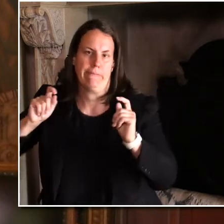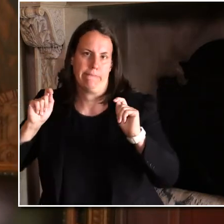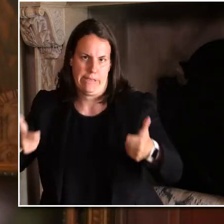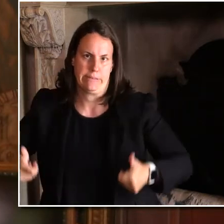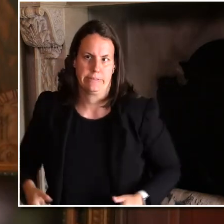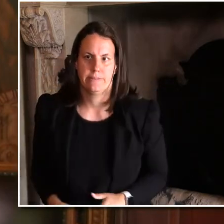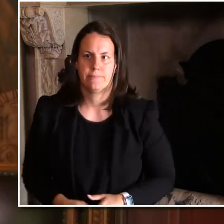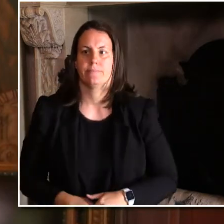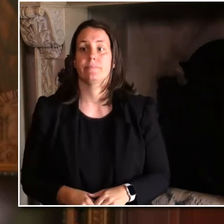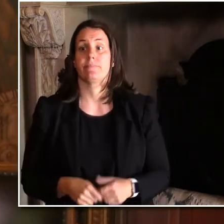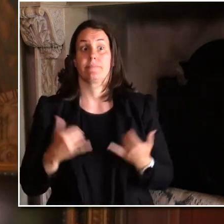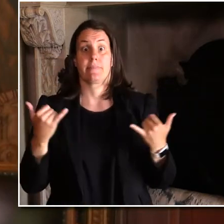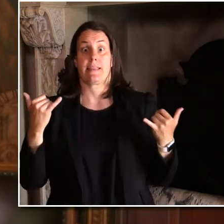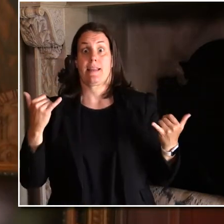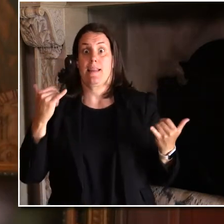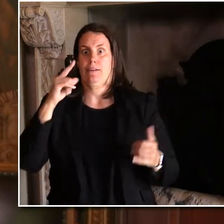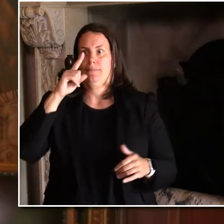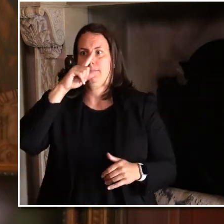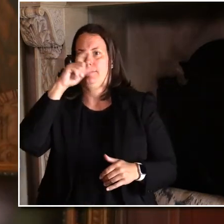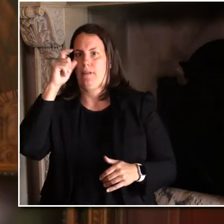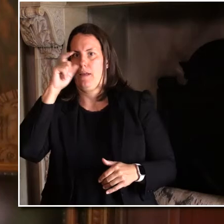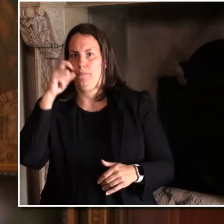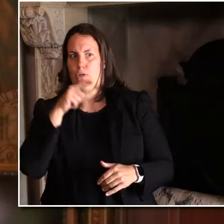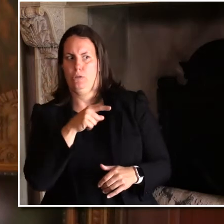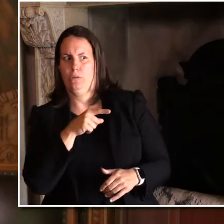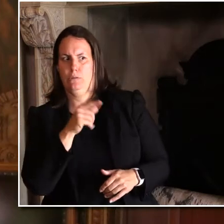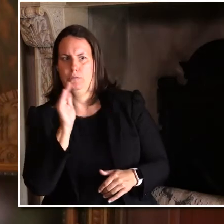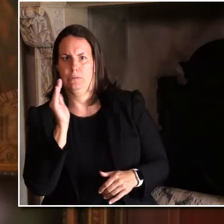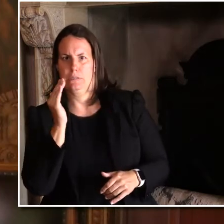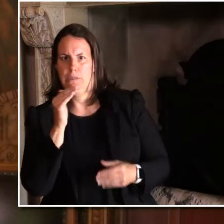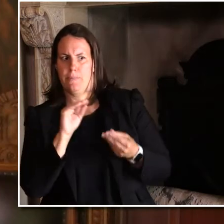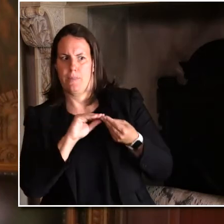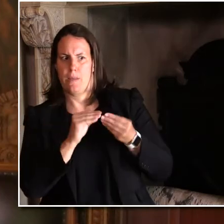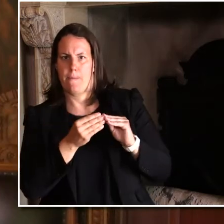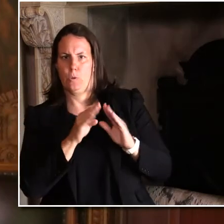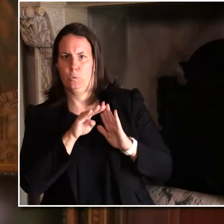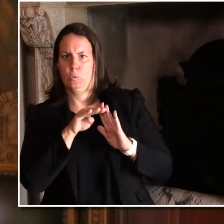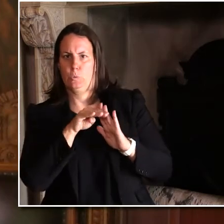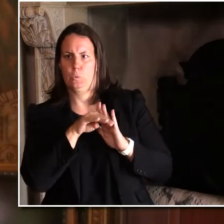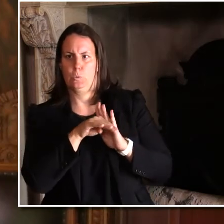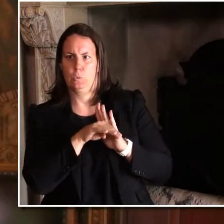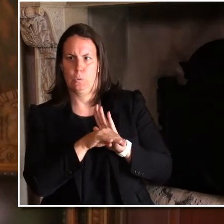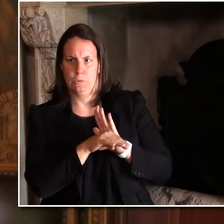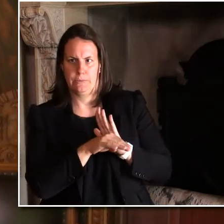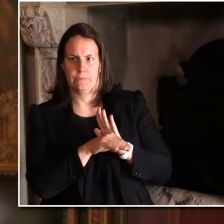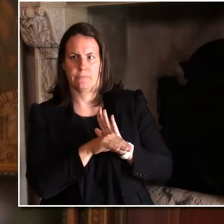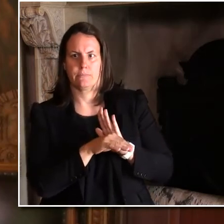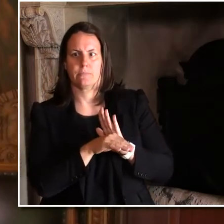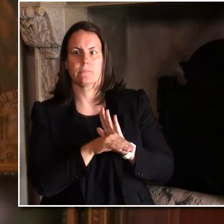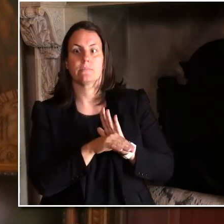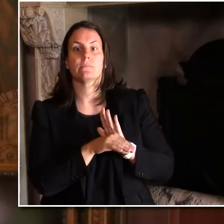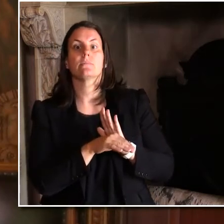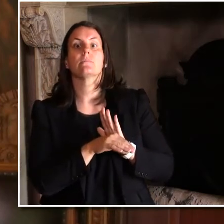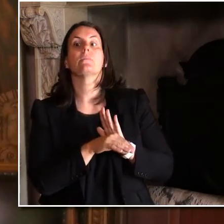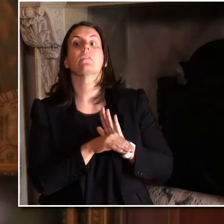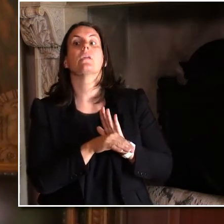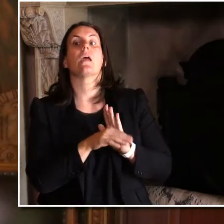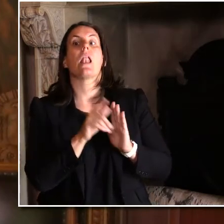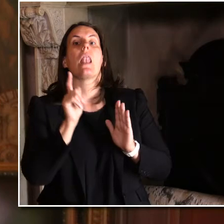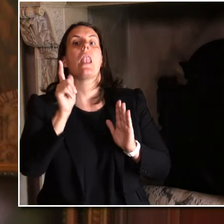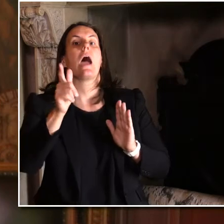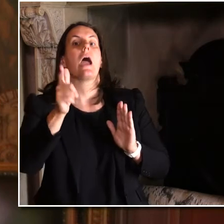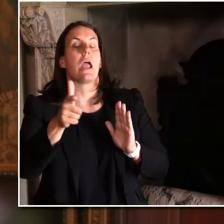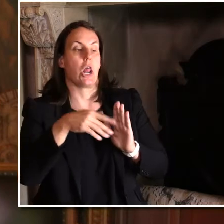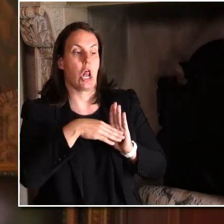So there's a lot of planning going on, but yeah, I believe everyone's concerned that it's going to be harder to contain an